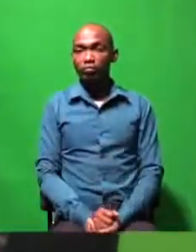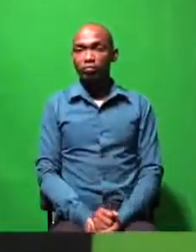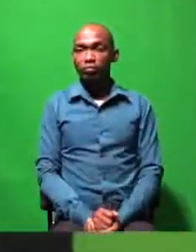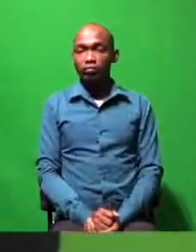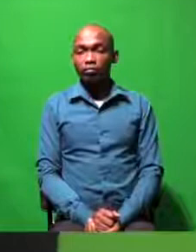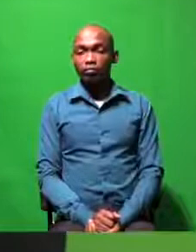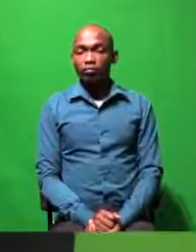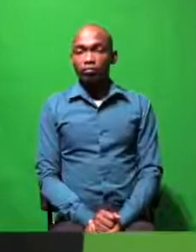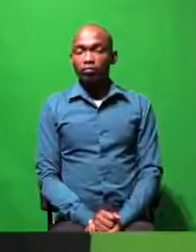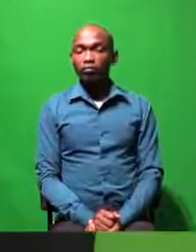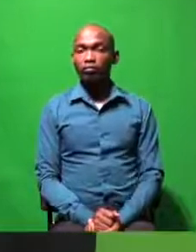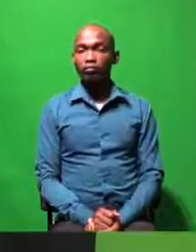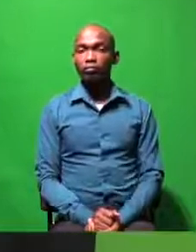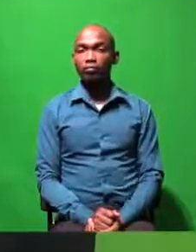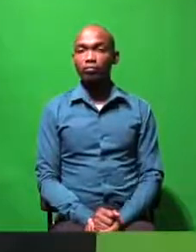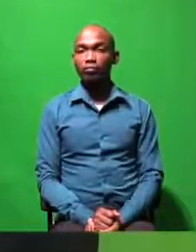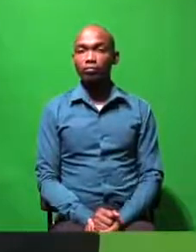We have the angle X.